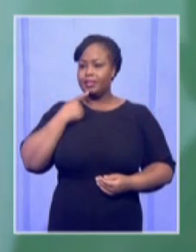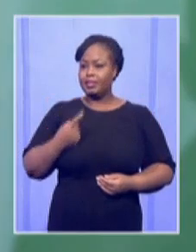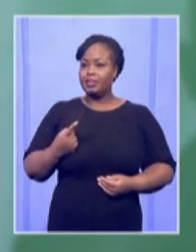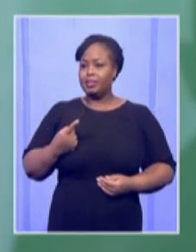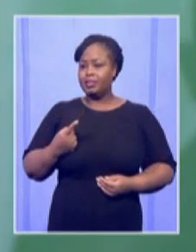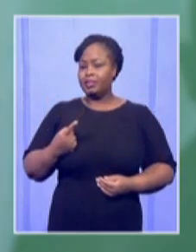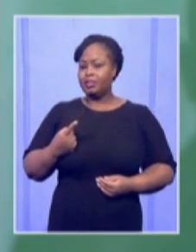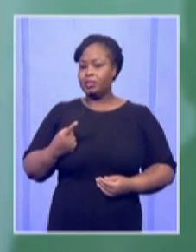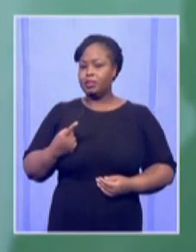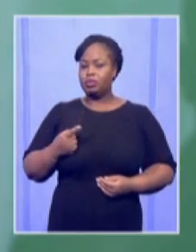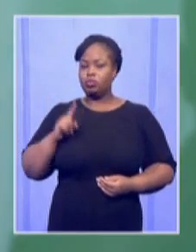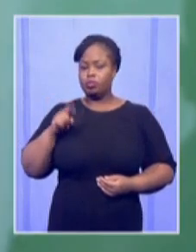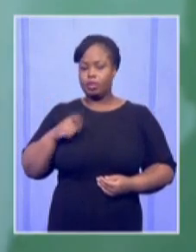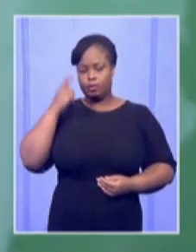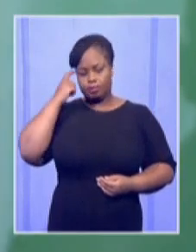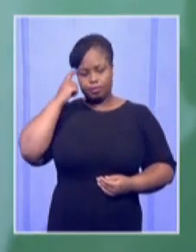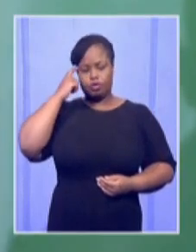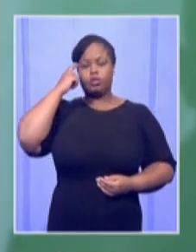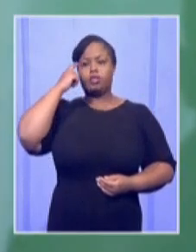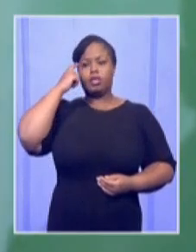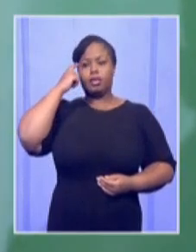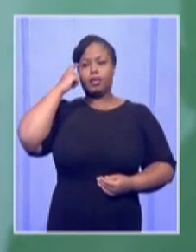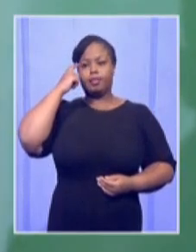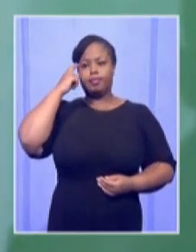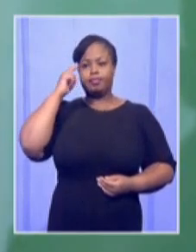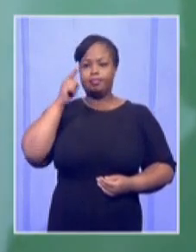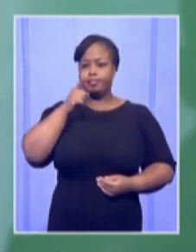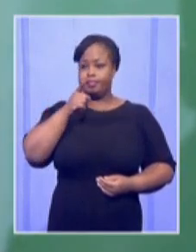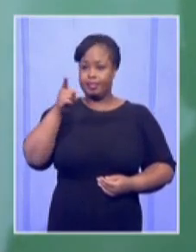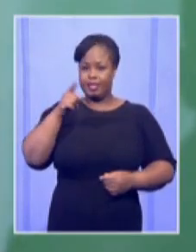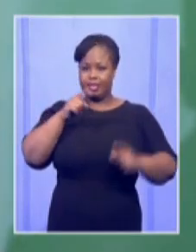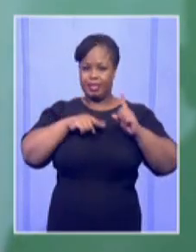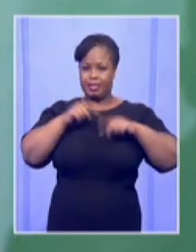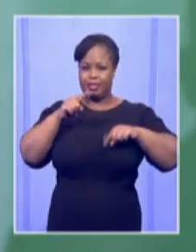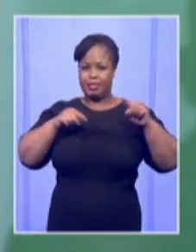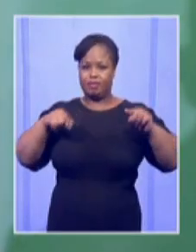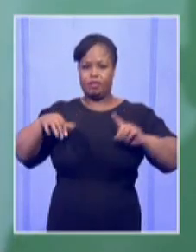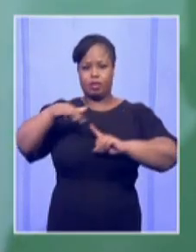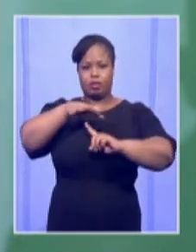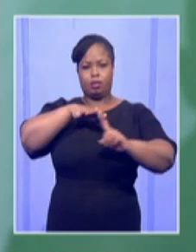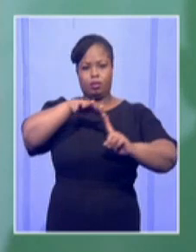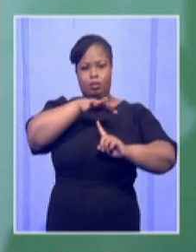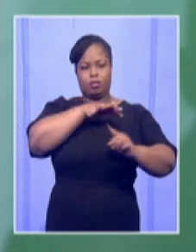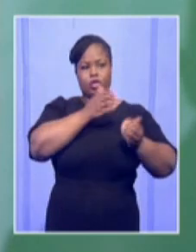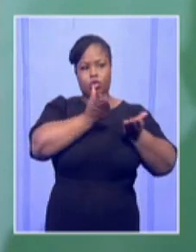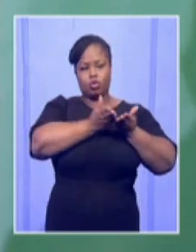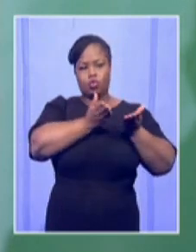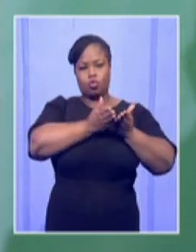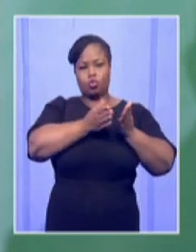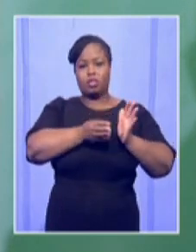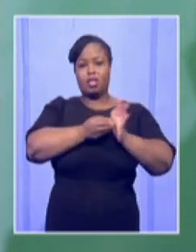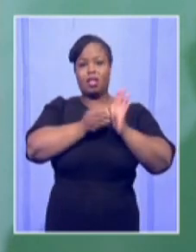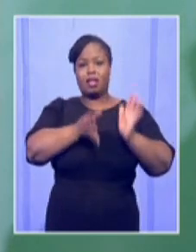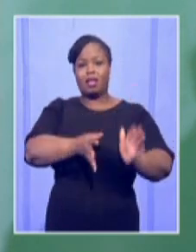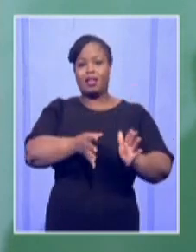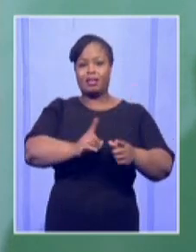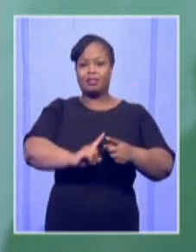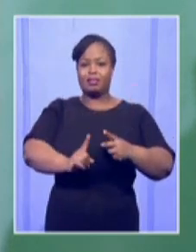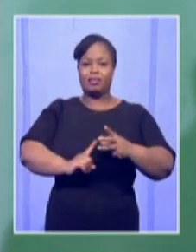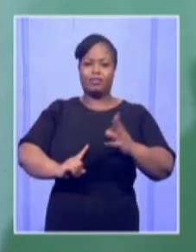need to consider the different circumstances under which these schools and learners are getting exposed